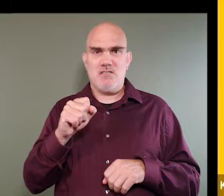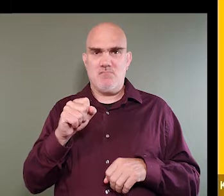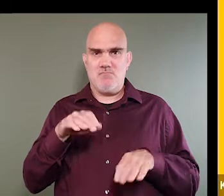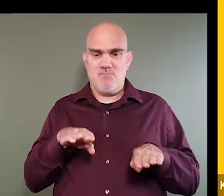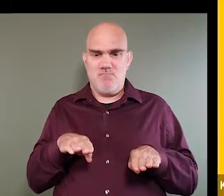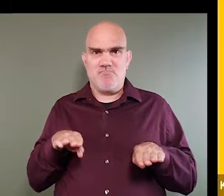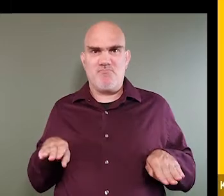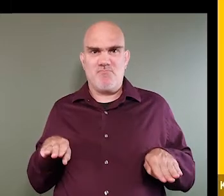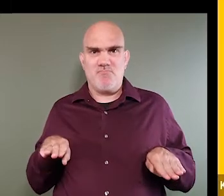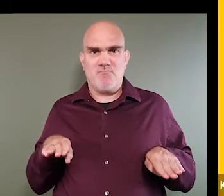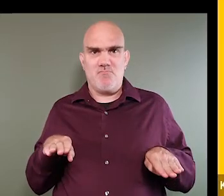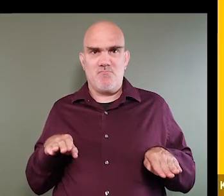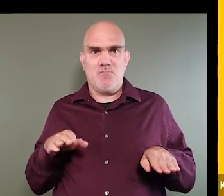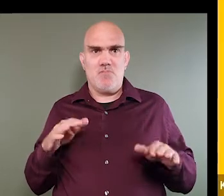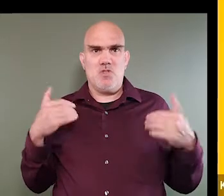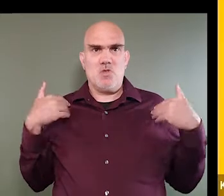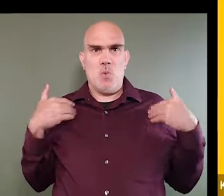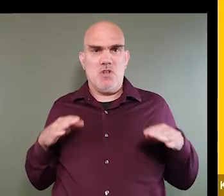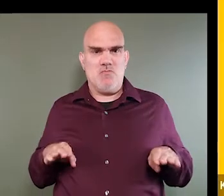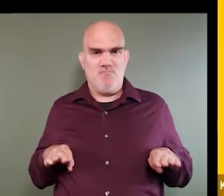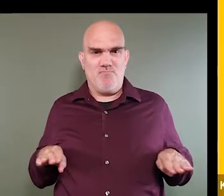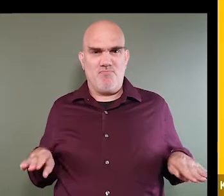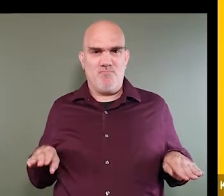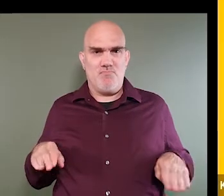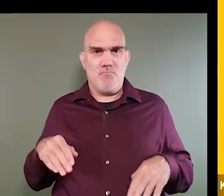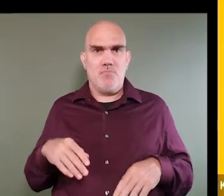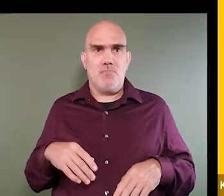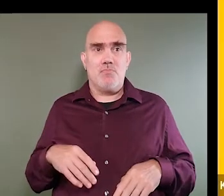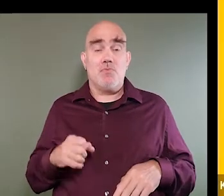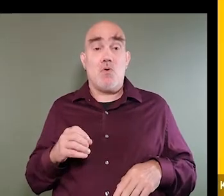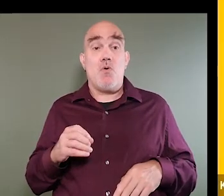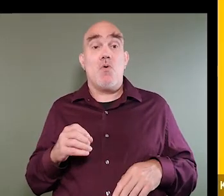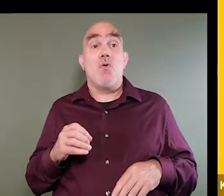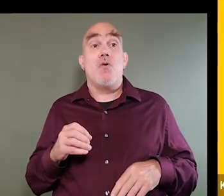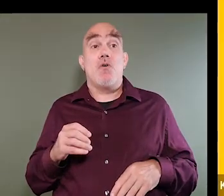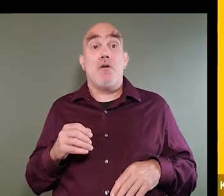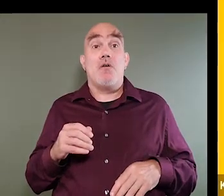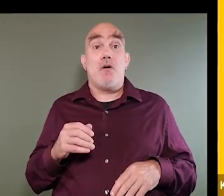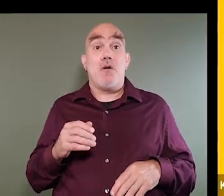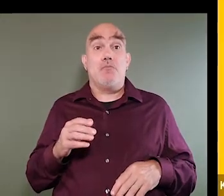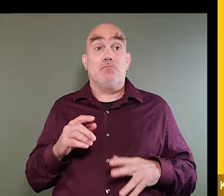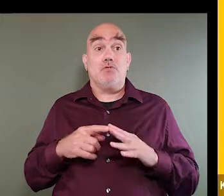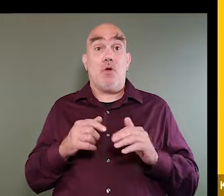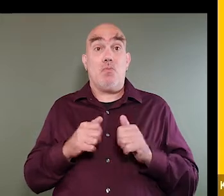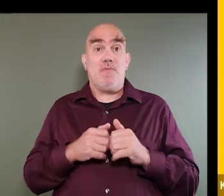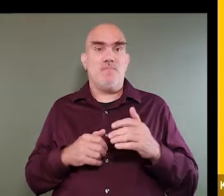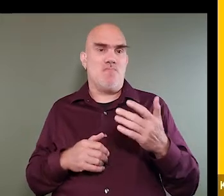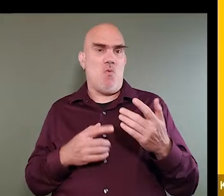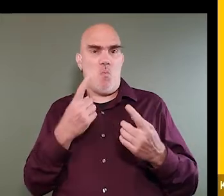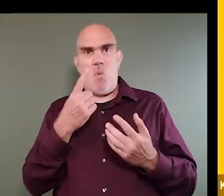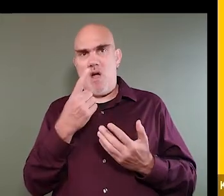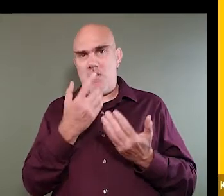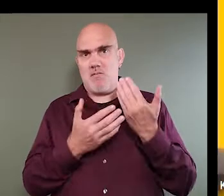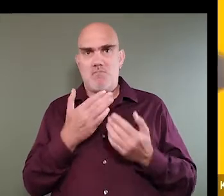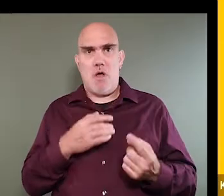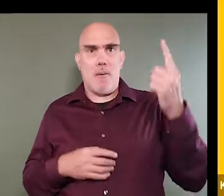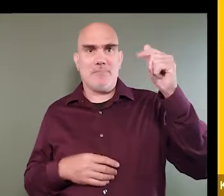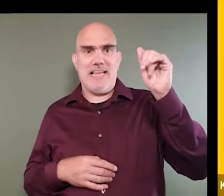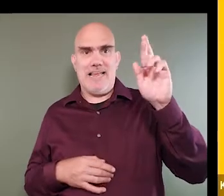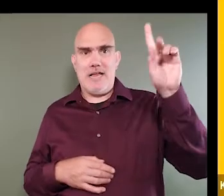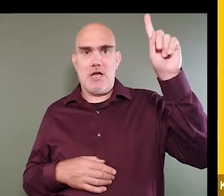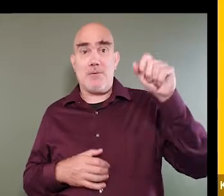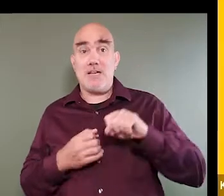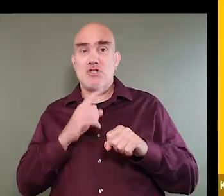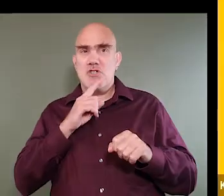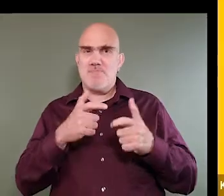width apart. We're going to start by bringing our favorite arm up in the air, over our head to that opposite side. Make sure you feel that free stretch from the